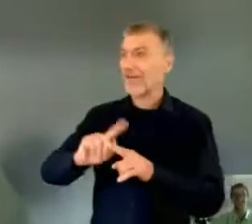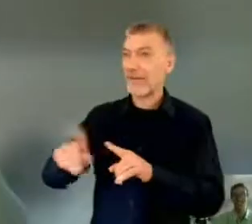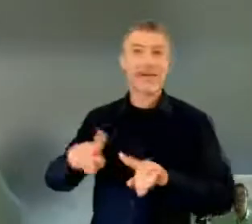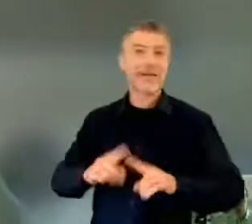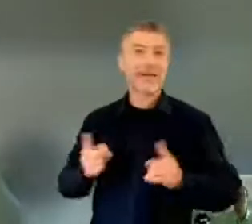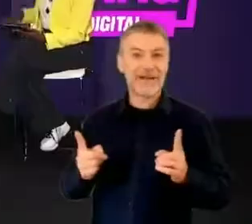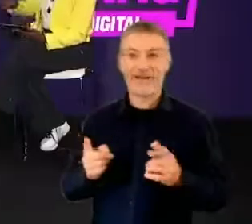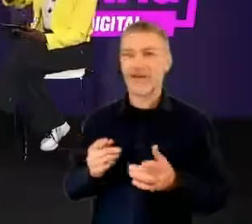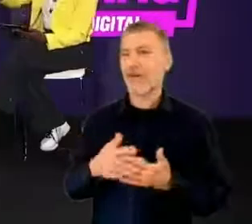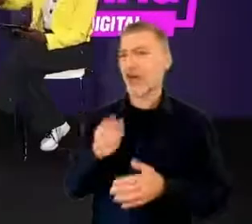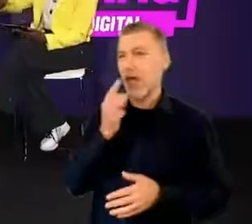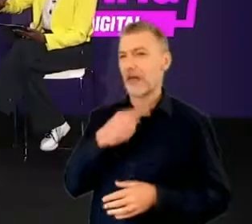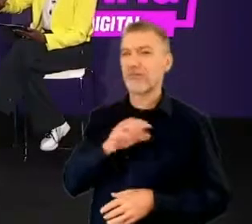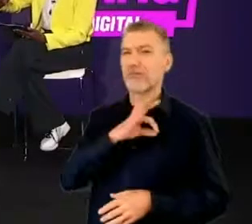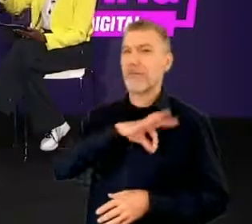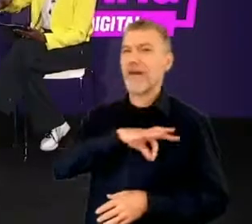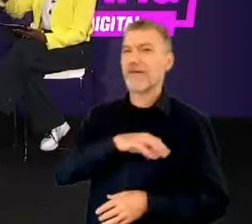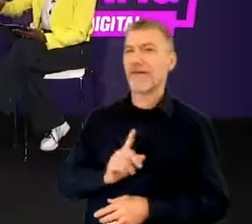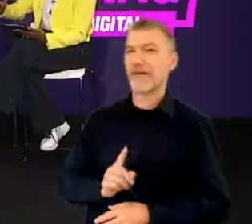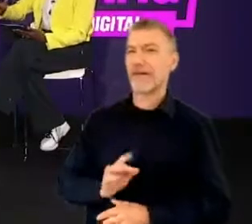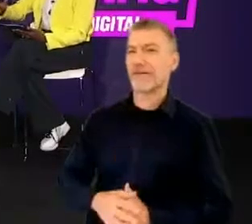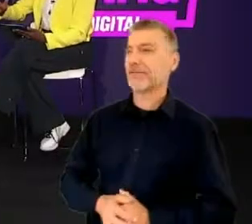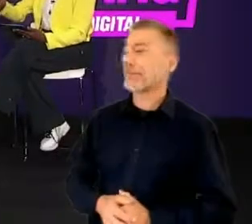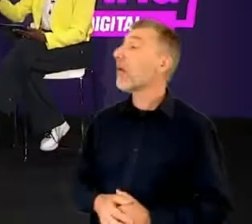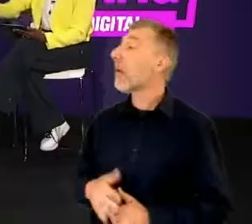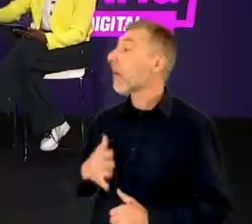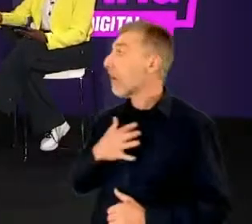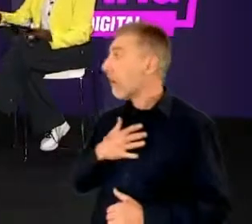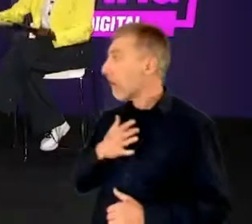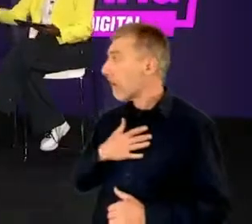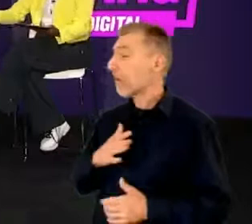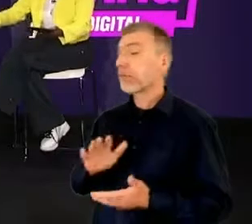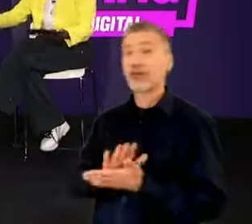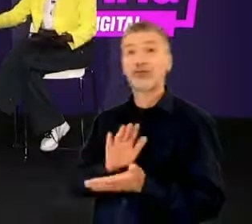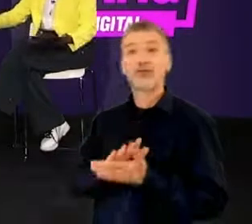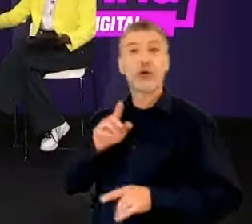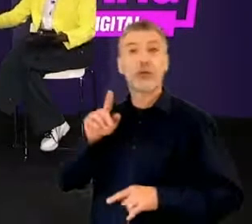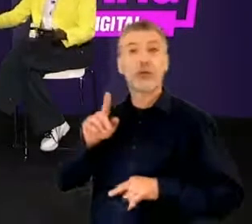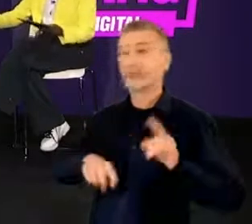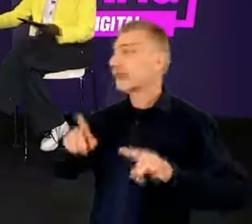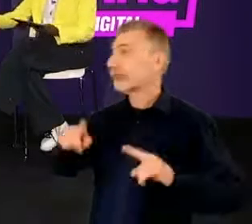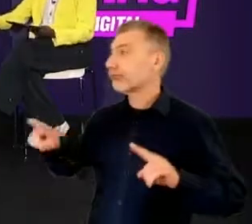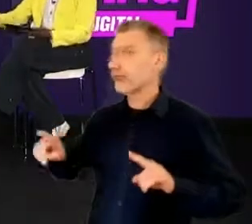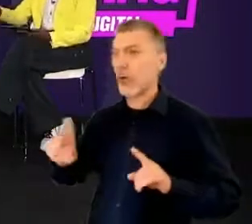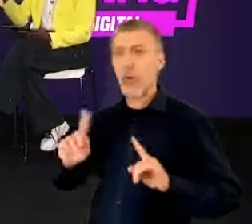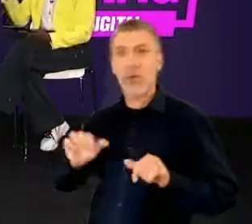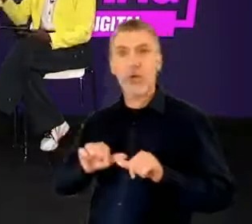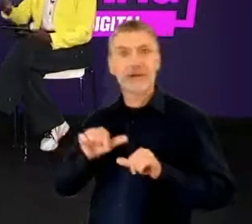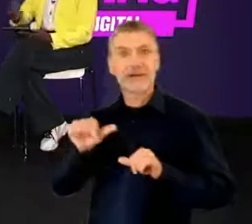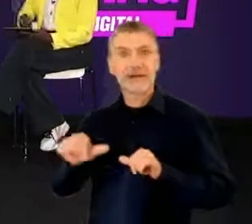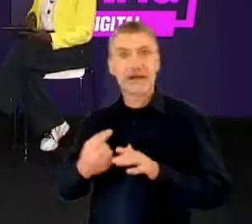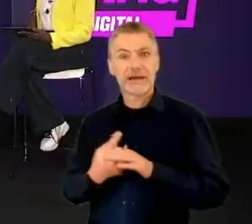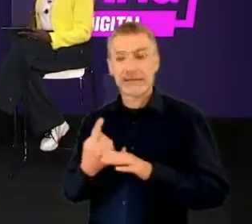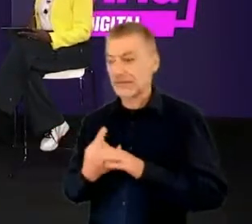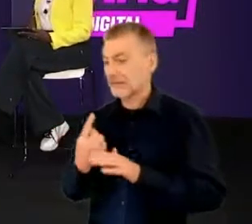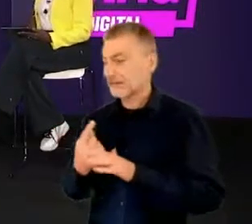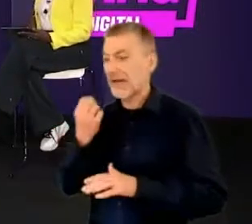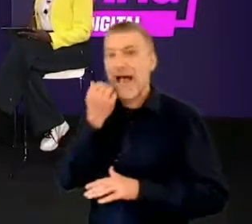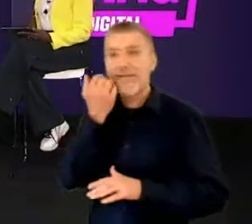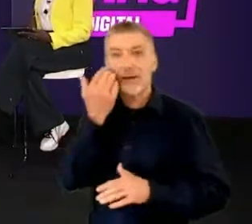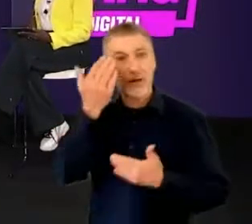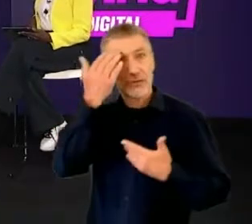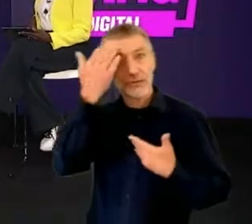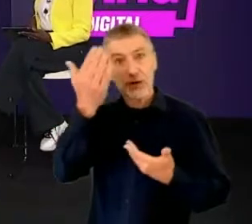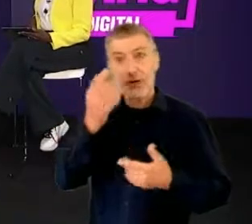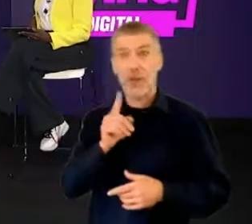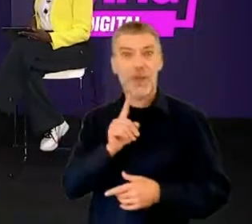really. Yeah, that diversity, never quite knowing what's going to be put in front of you each day. That's what gets you up in the morning,